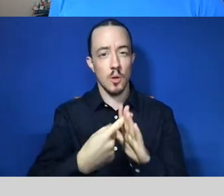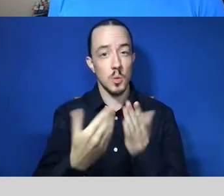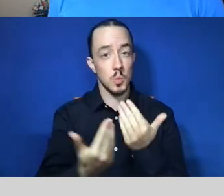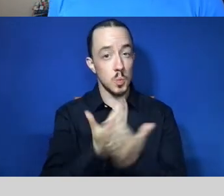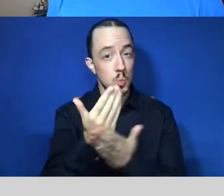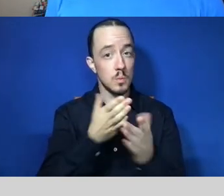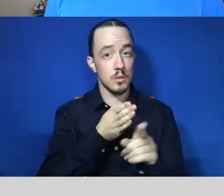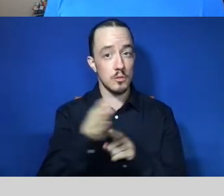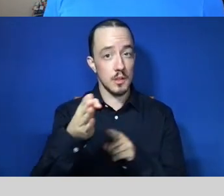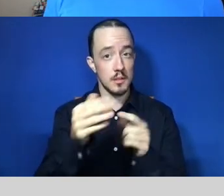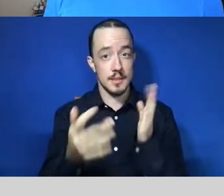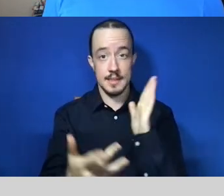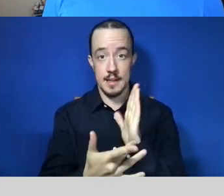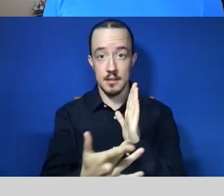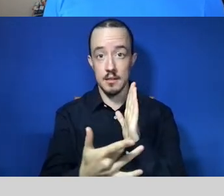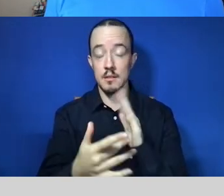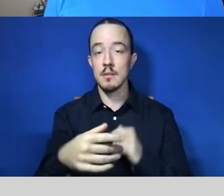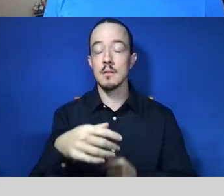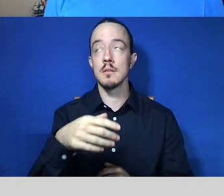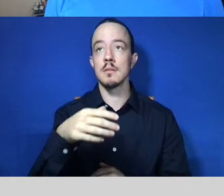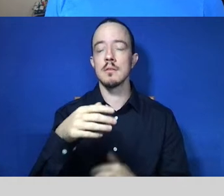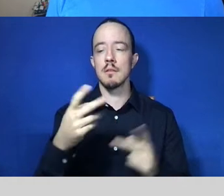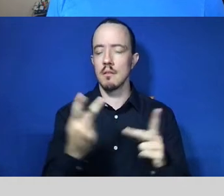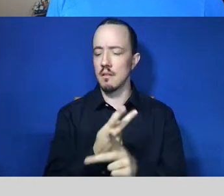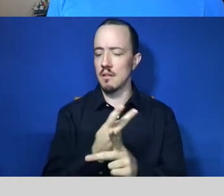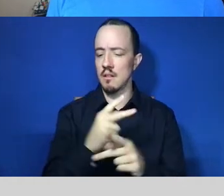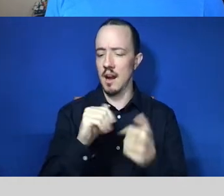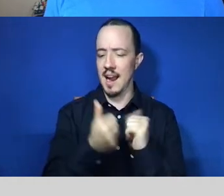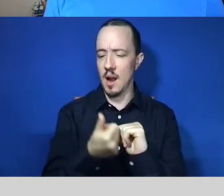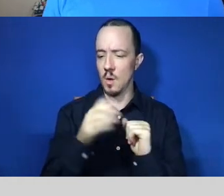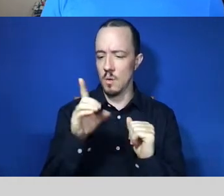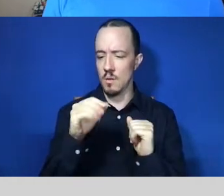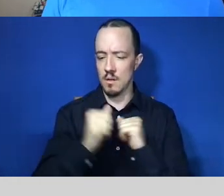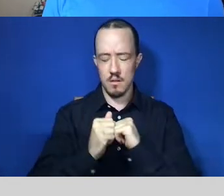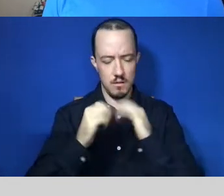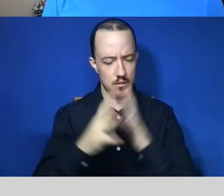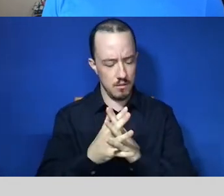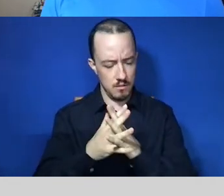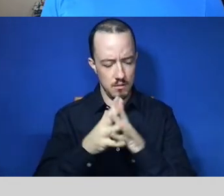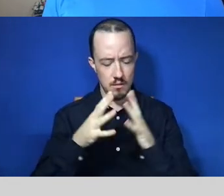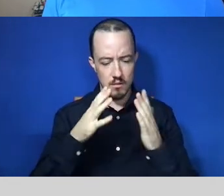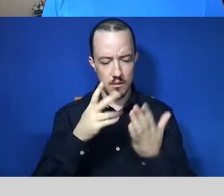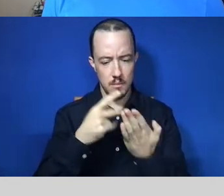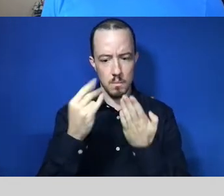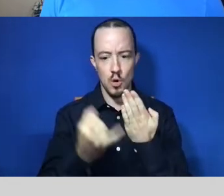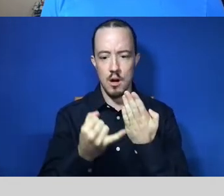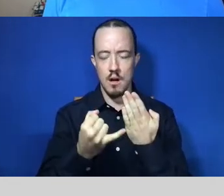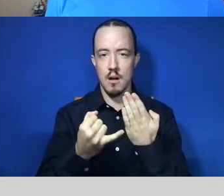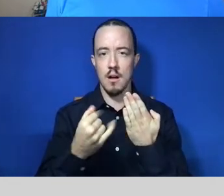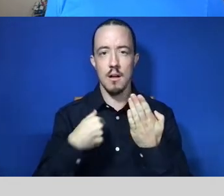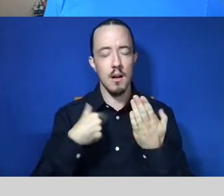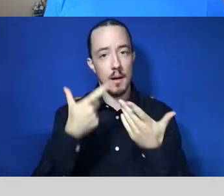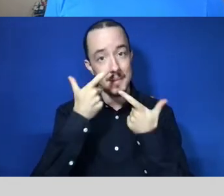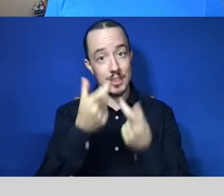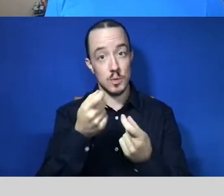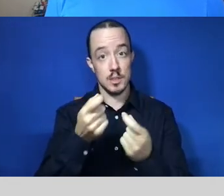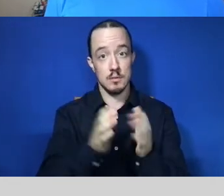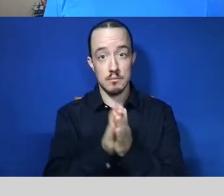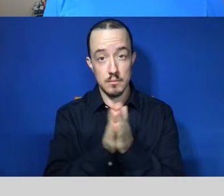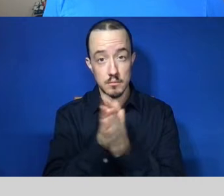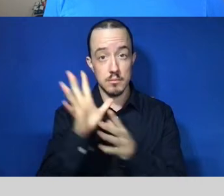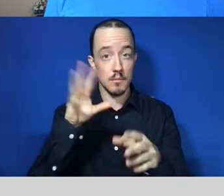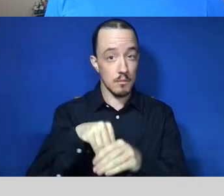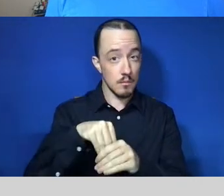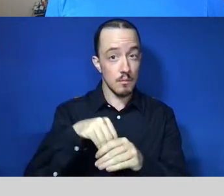the tech scene was figuring out how to create projects that would keep me engaged